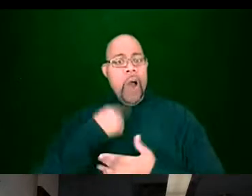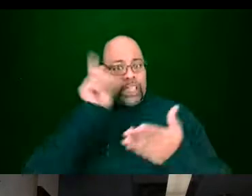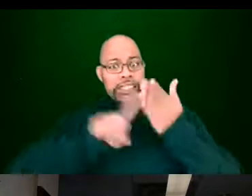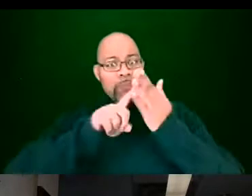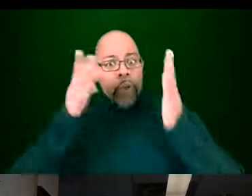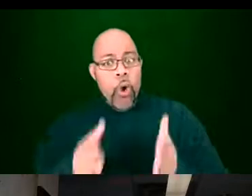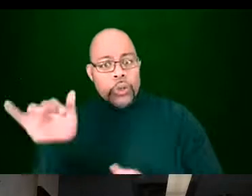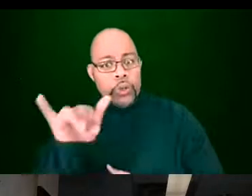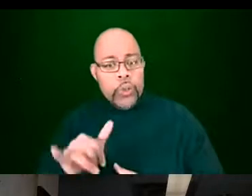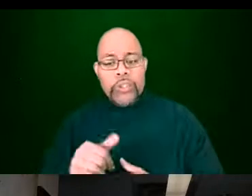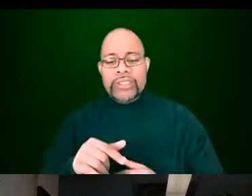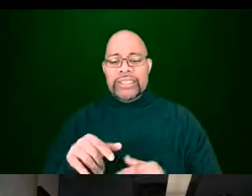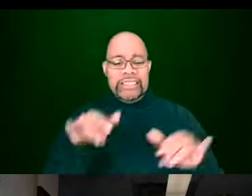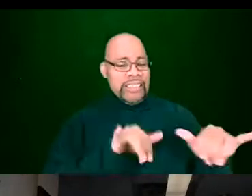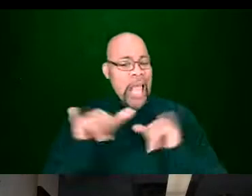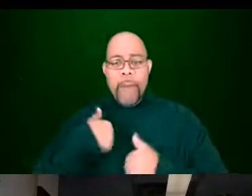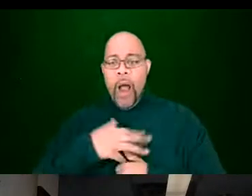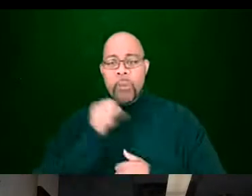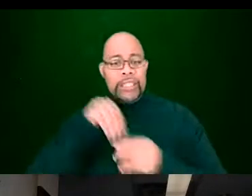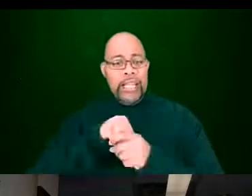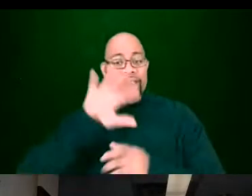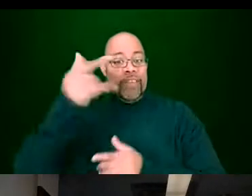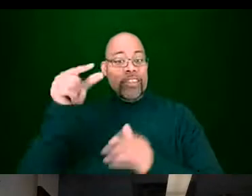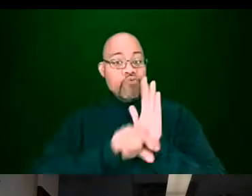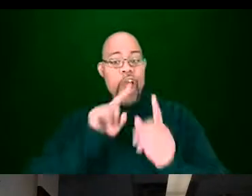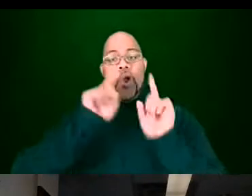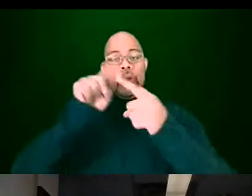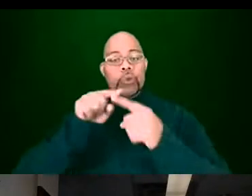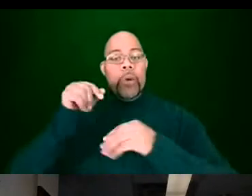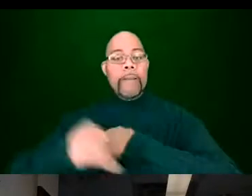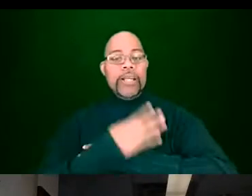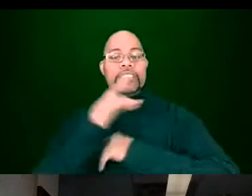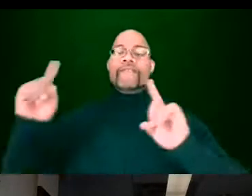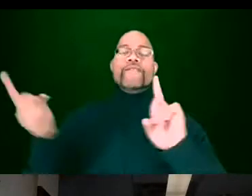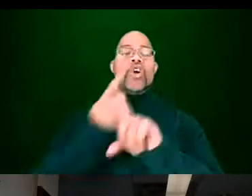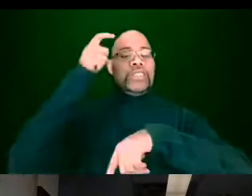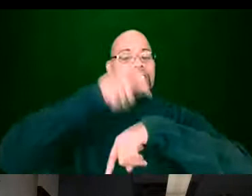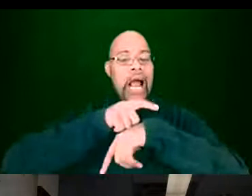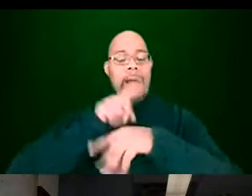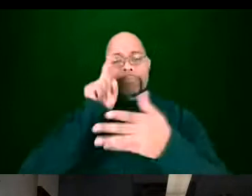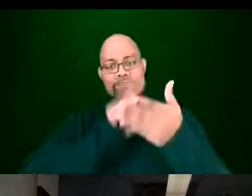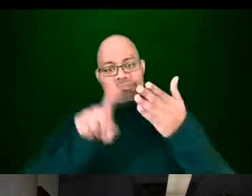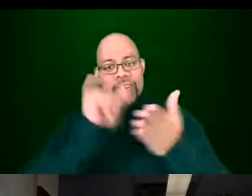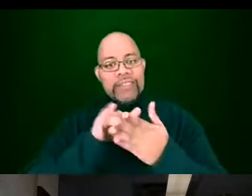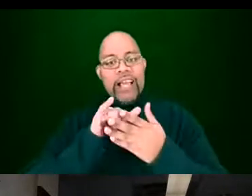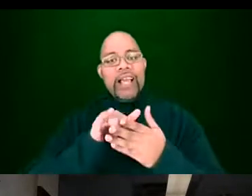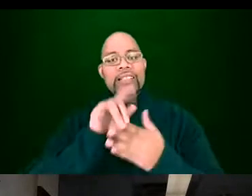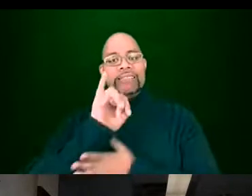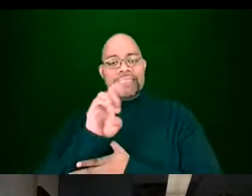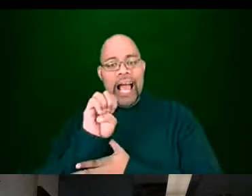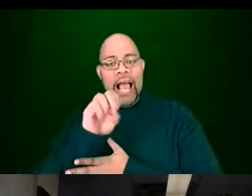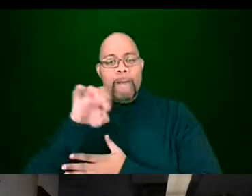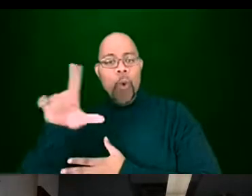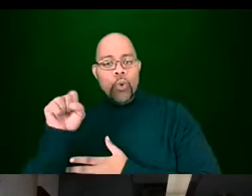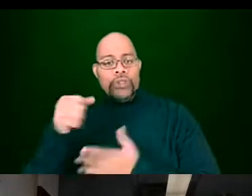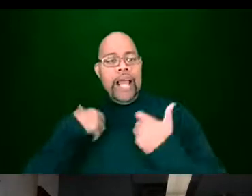explorer. Just like I was in 5th grade, going to the beach for the first time and exploring the tide pools, I got to make